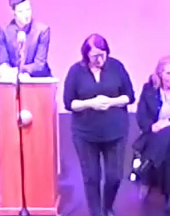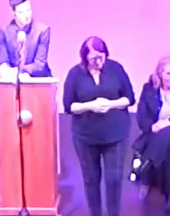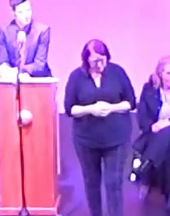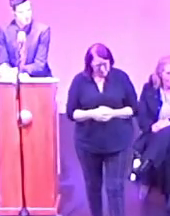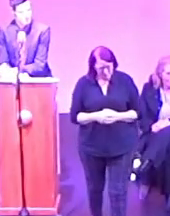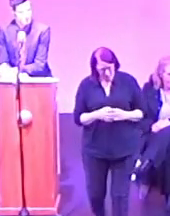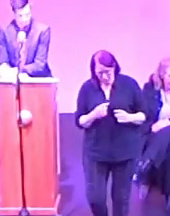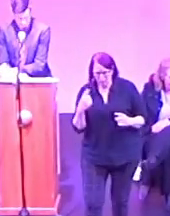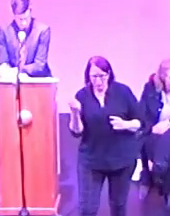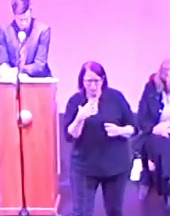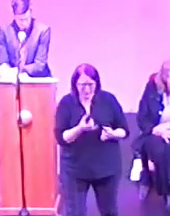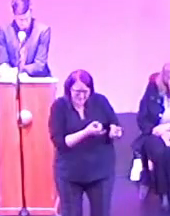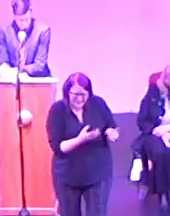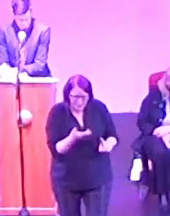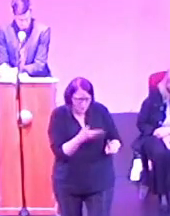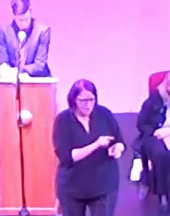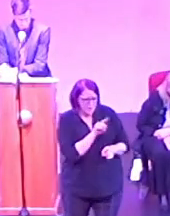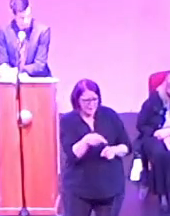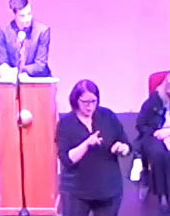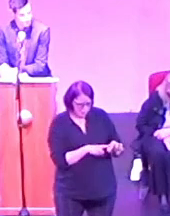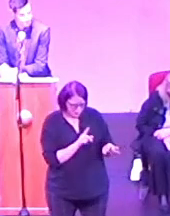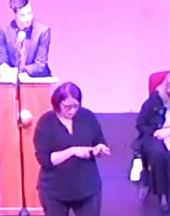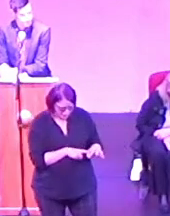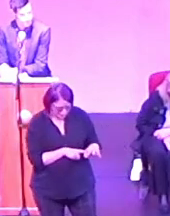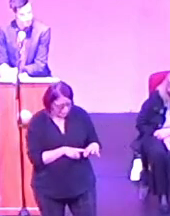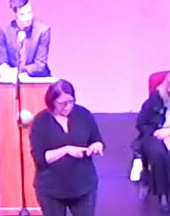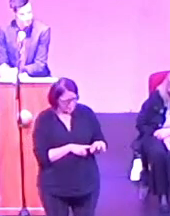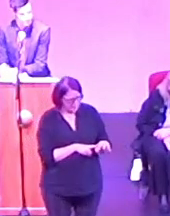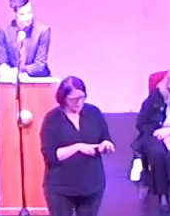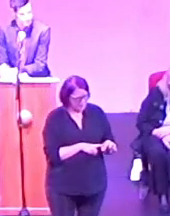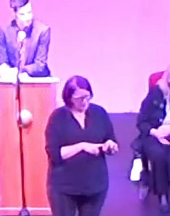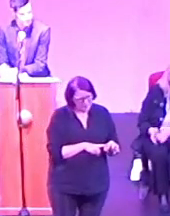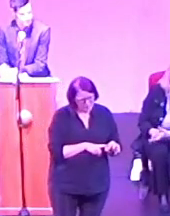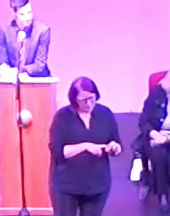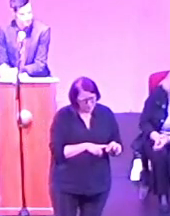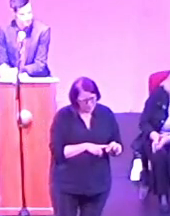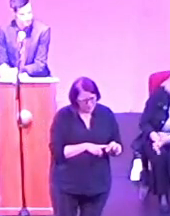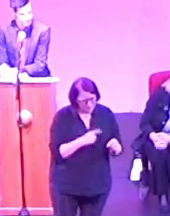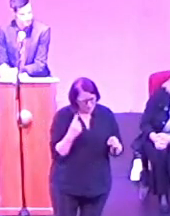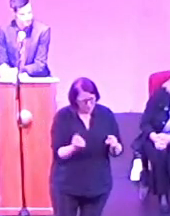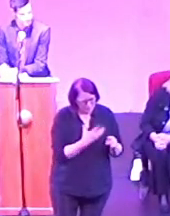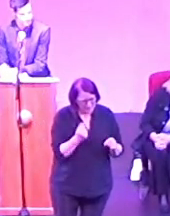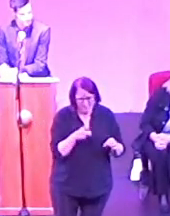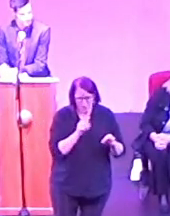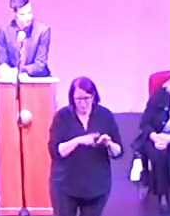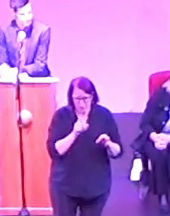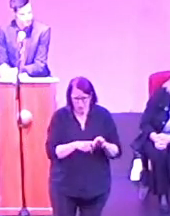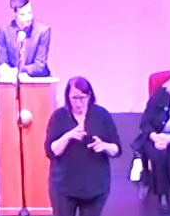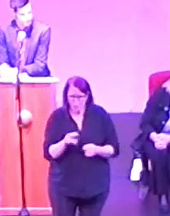This is the question from our newsroom, which is largely informed by the text of the editor that I get on a daily basis from